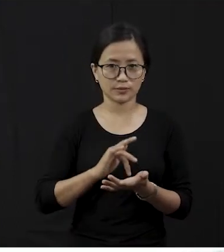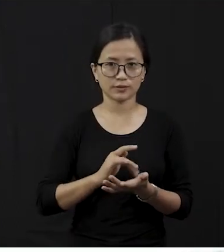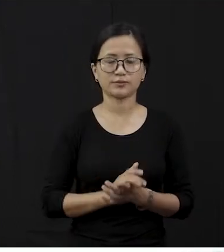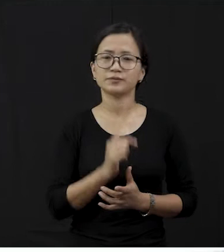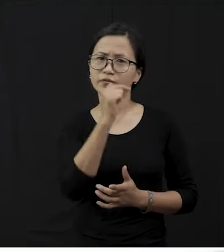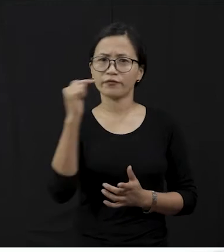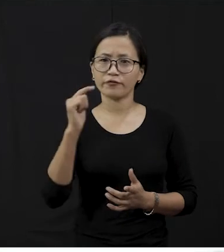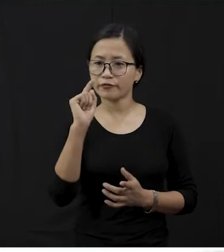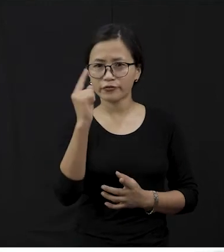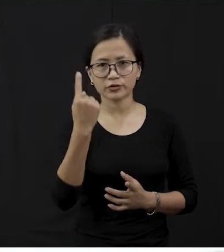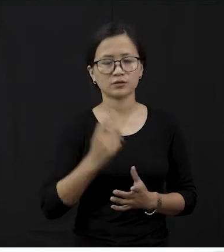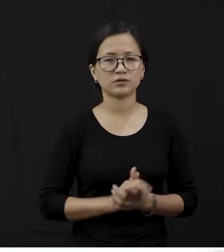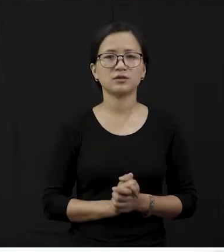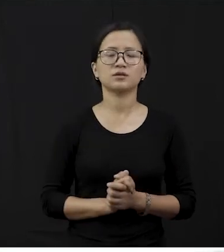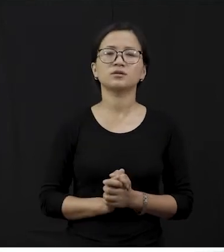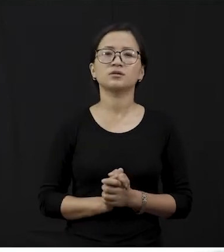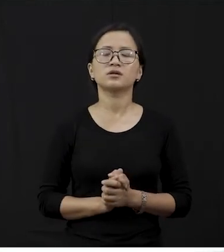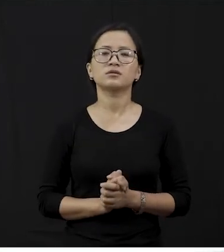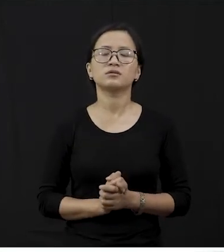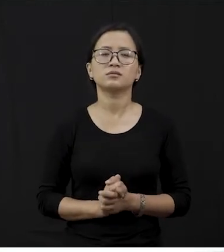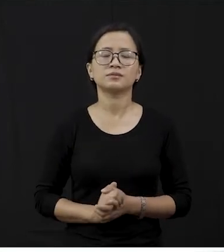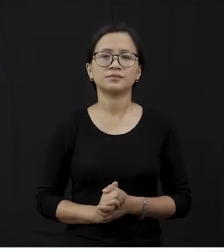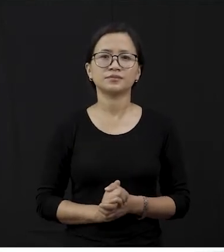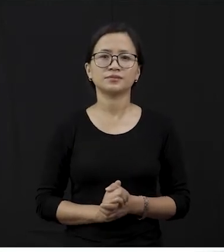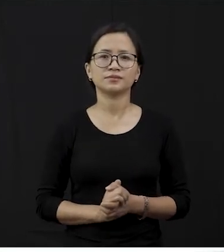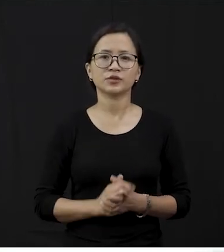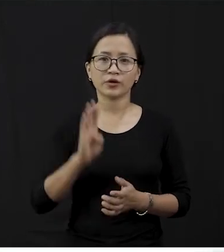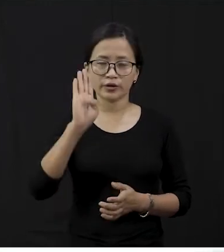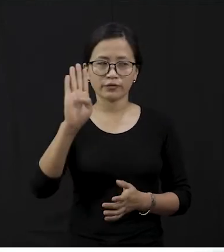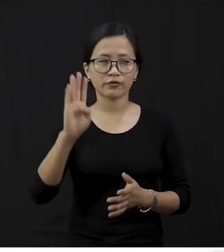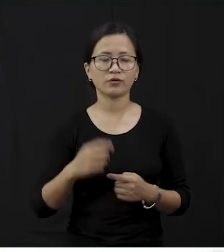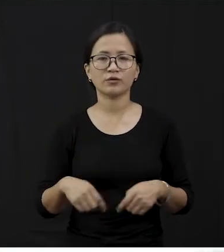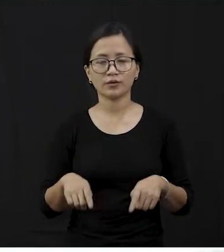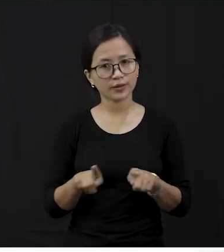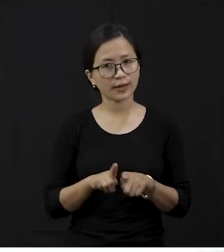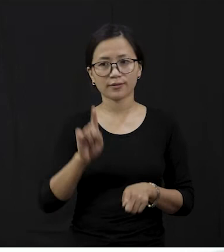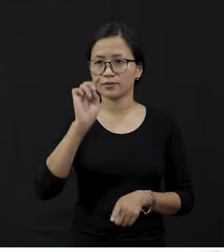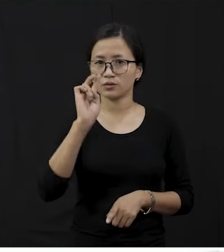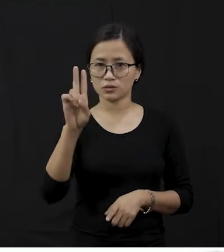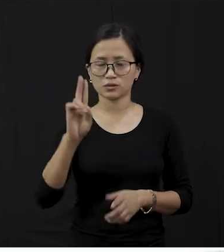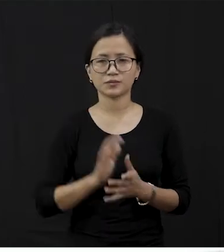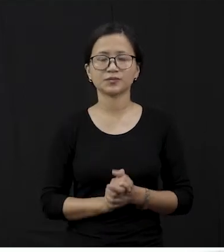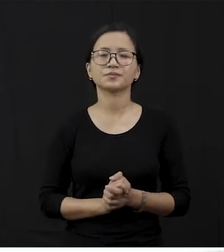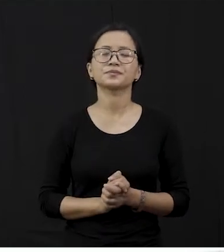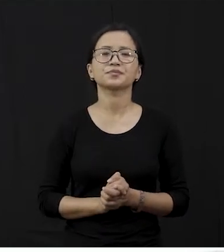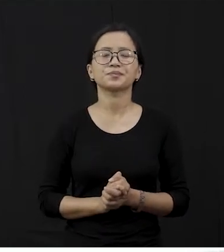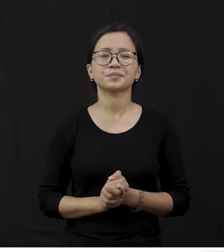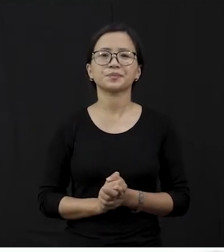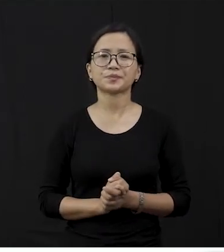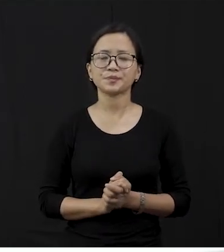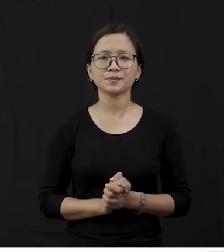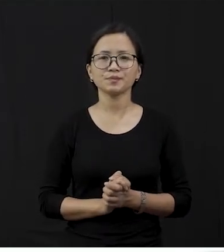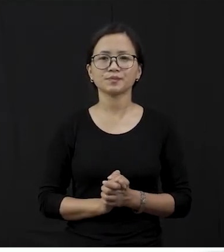Okay. What are the numbers in the ones place here? Yes, 4 and 2. 4 and